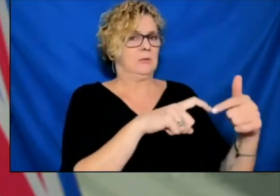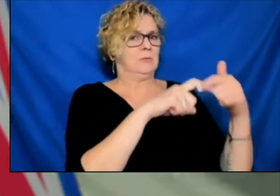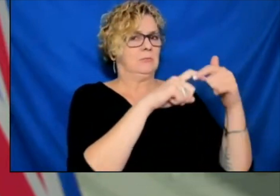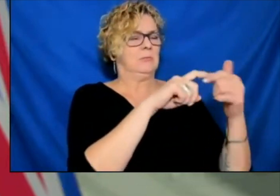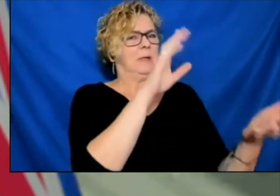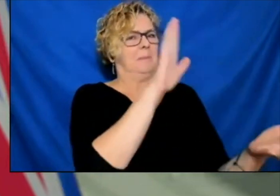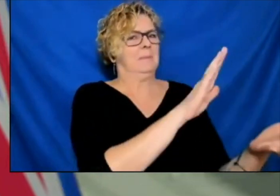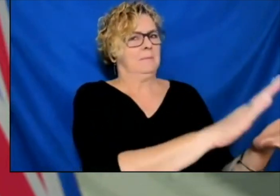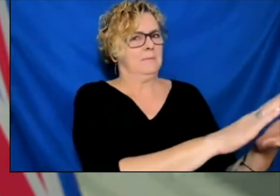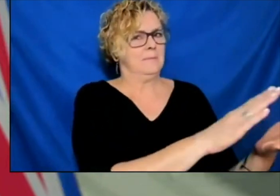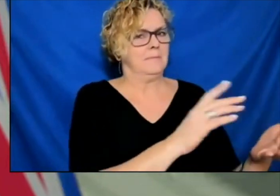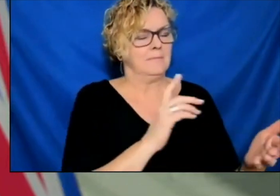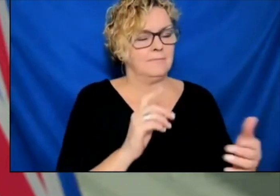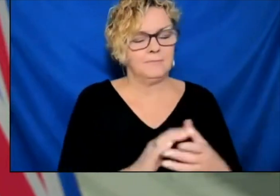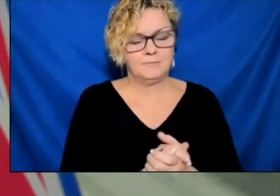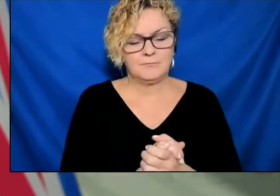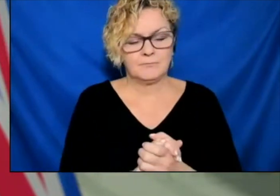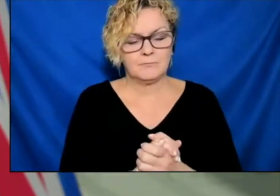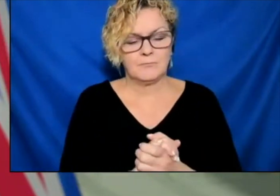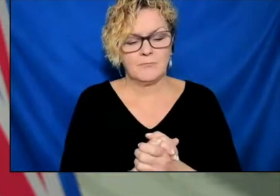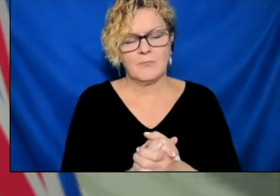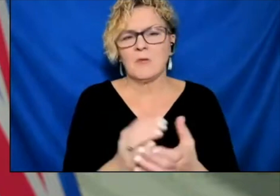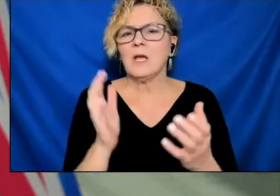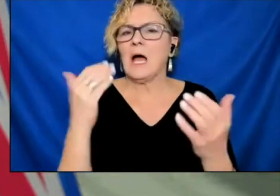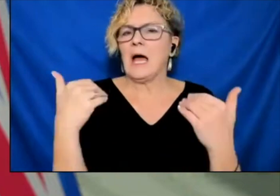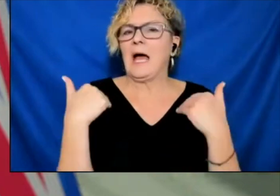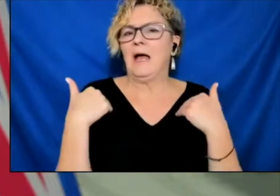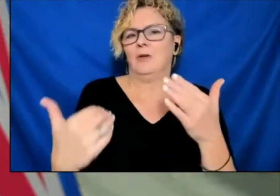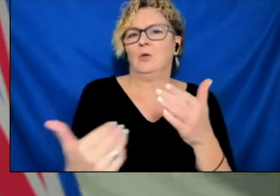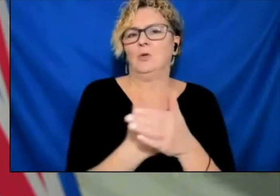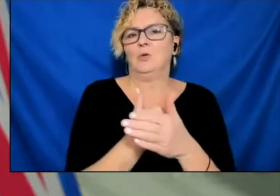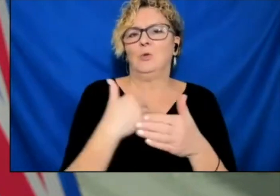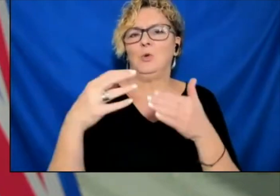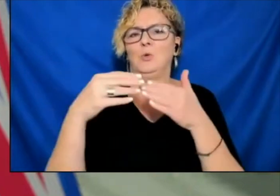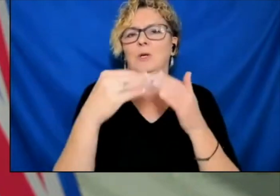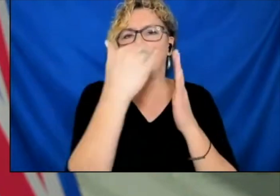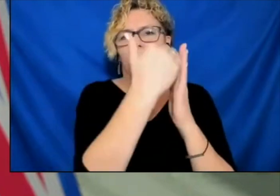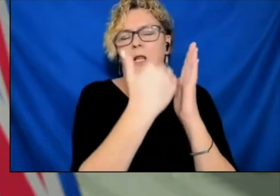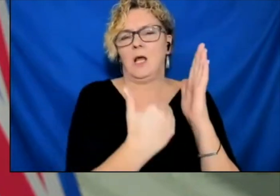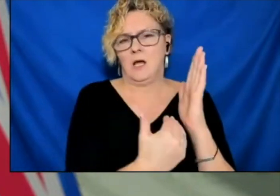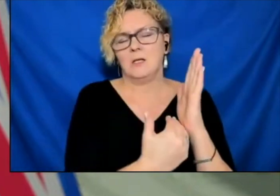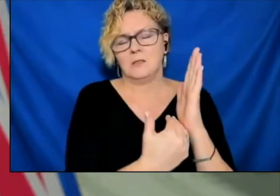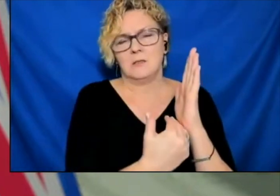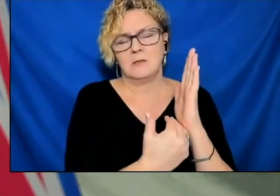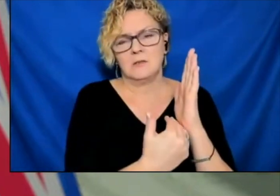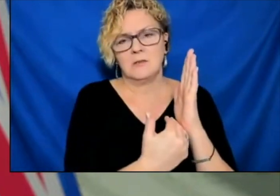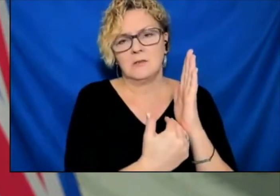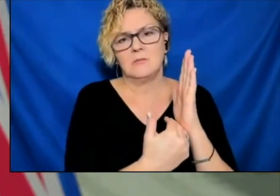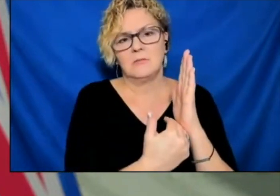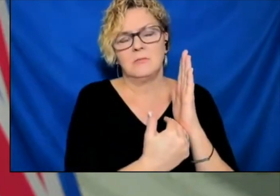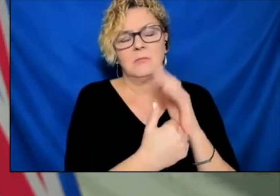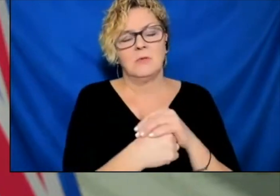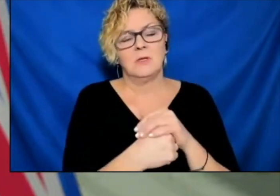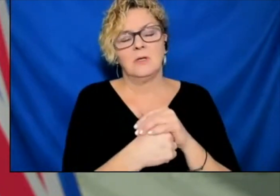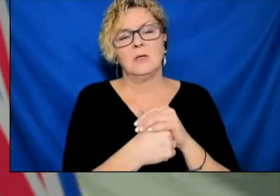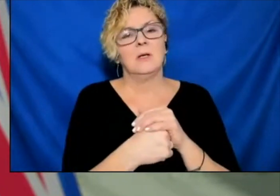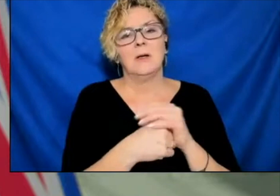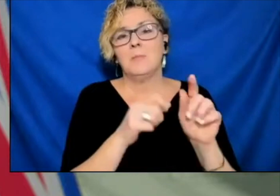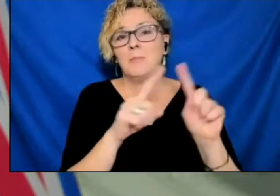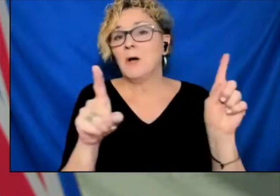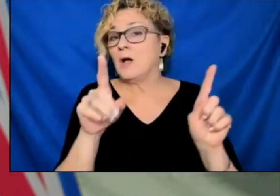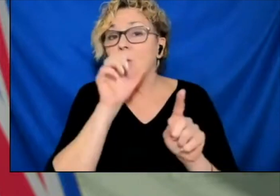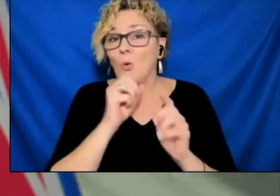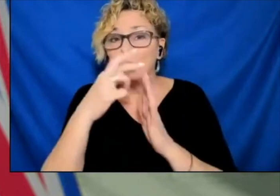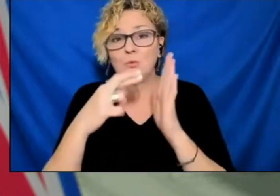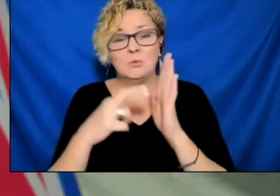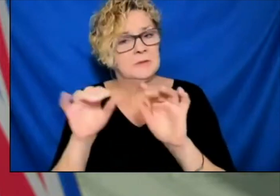existing guidelines include encouraging everyone who is eligible to get fully vaccinated, cleaning hands regularly, cleaning